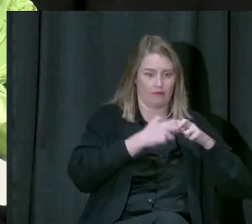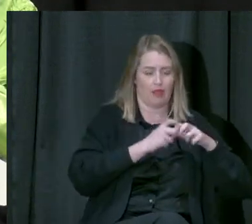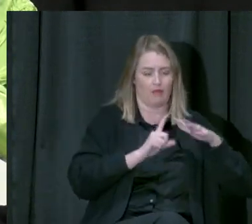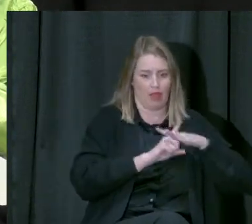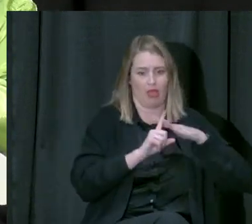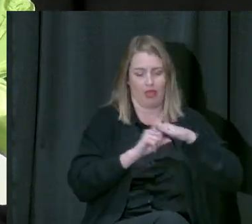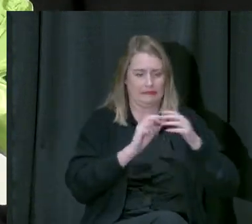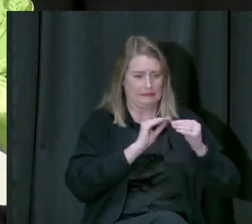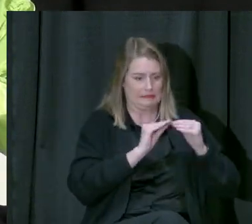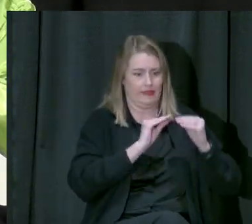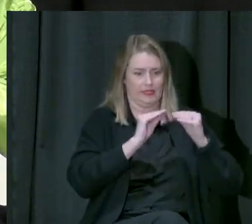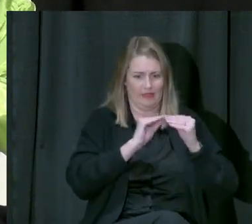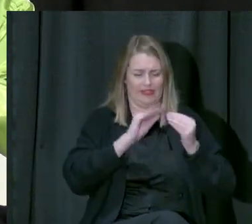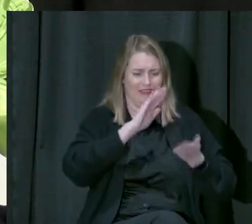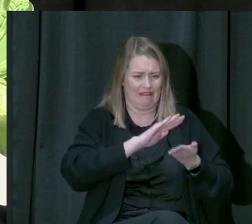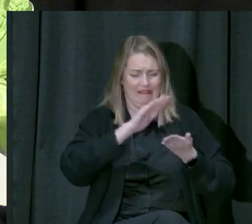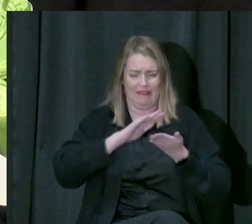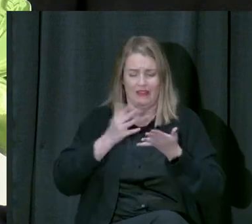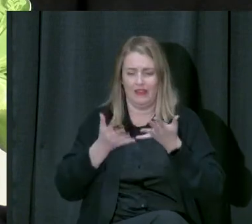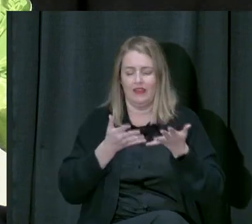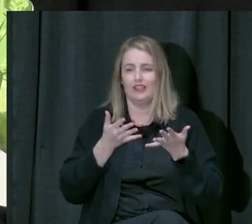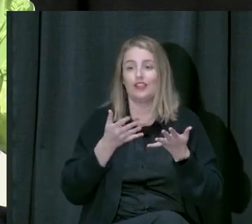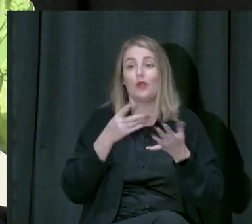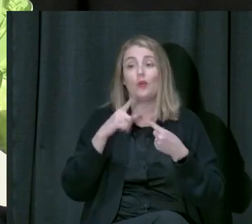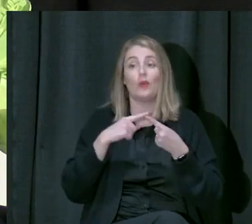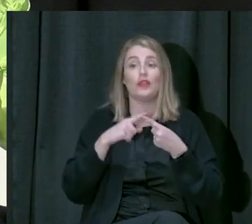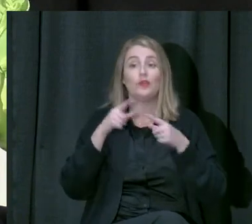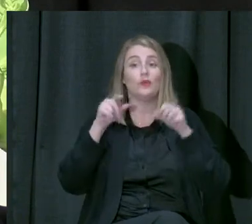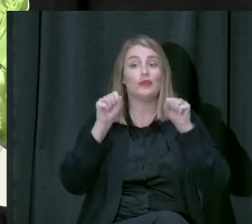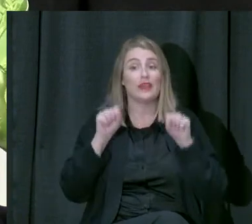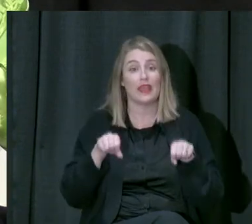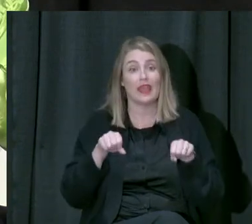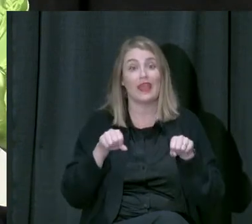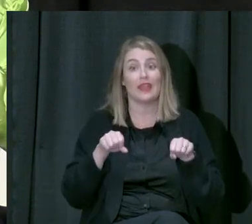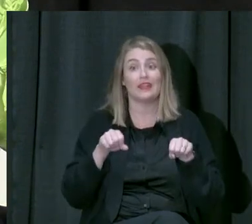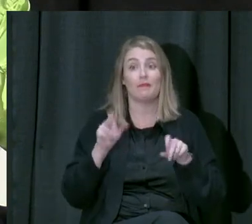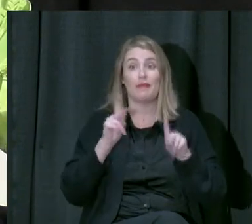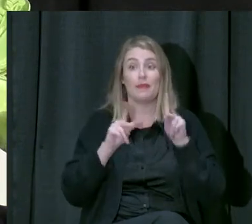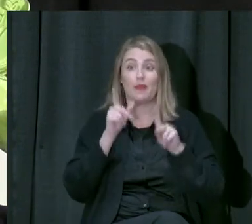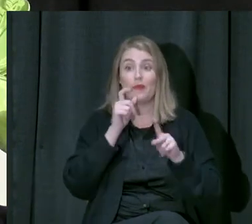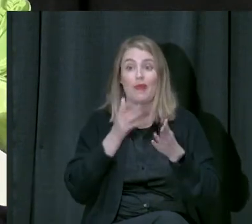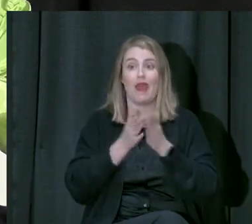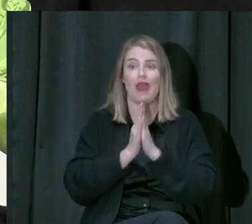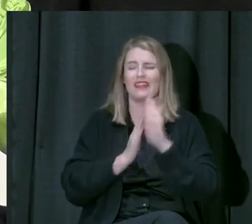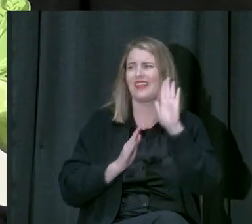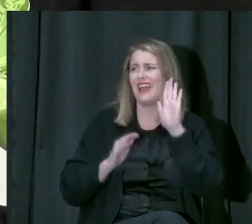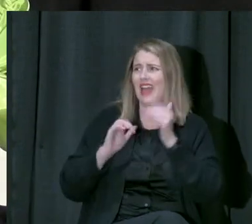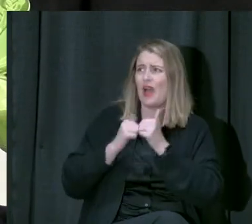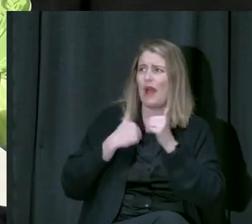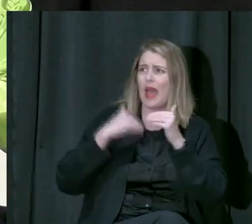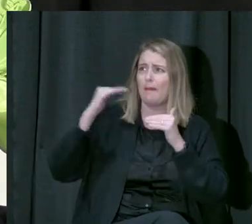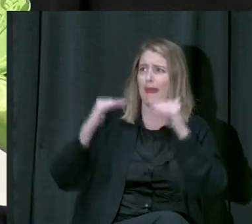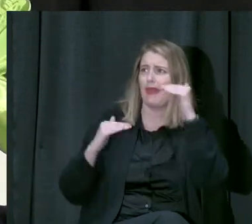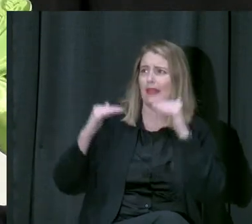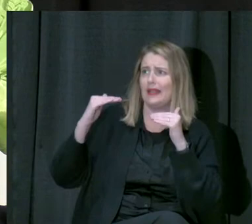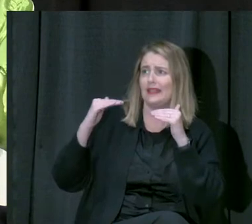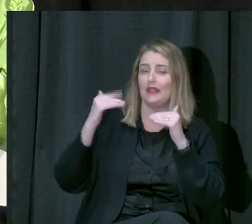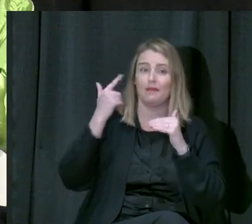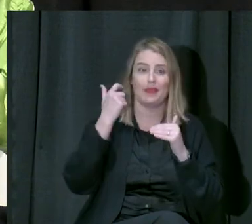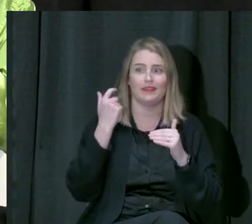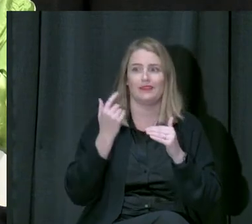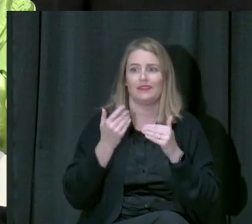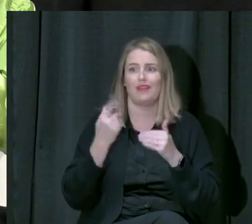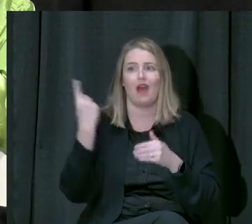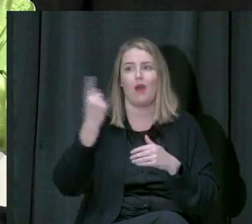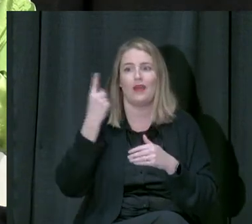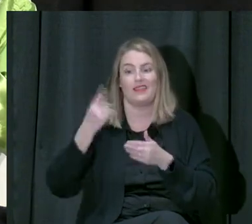at the end. So whenever you can, we find the people who ask that question, how do I balance it? It's because they're almost always